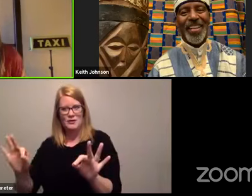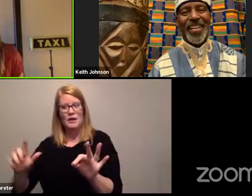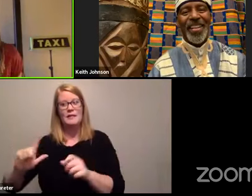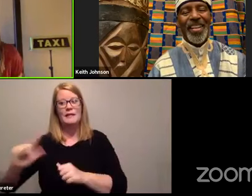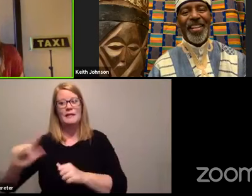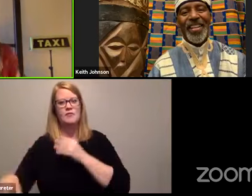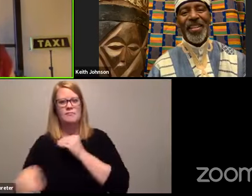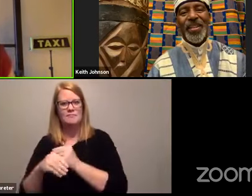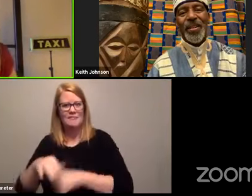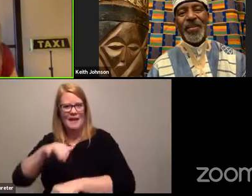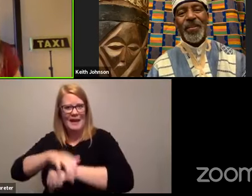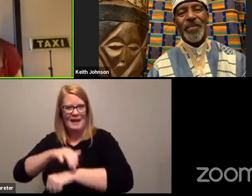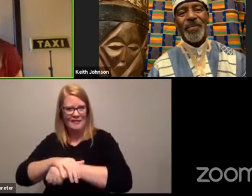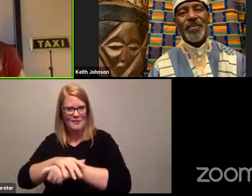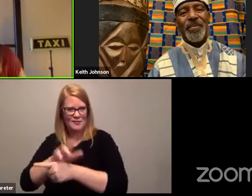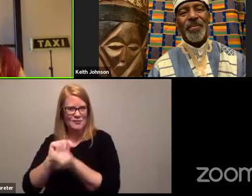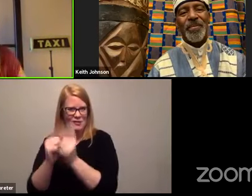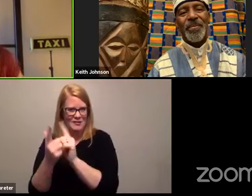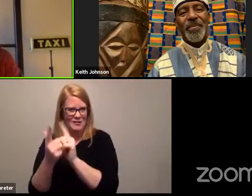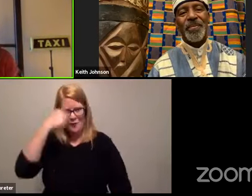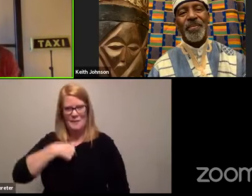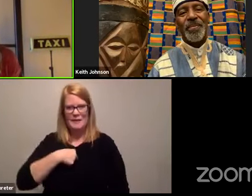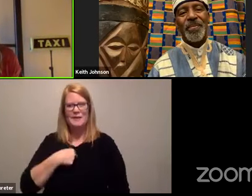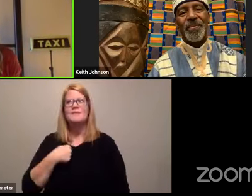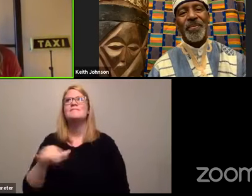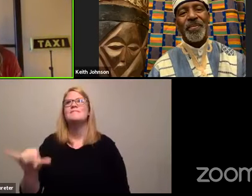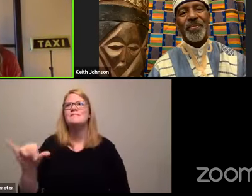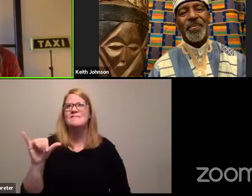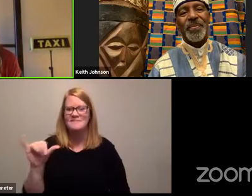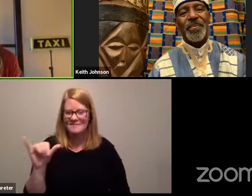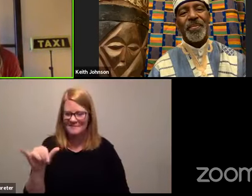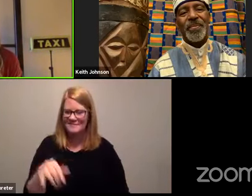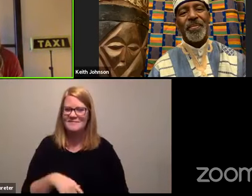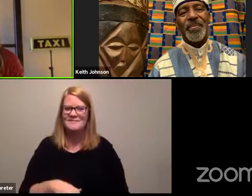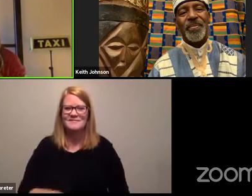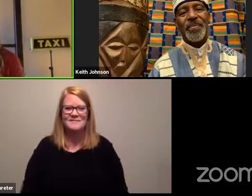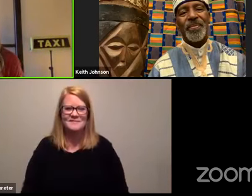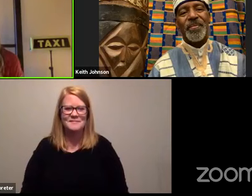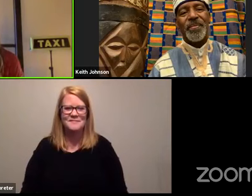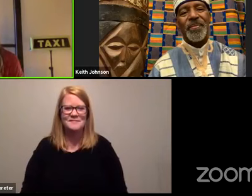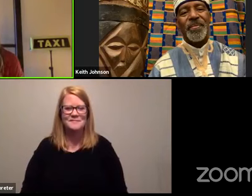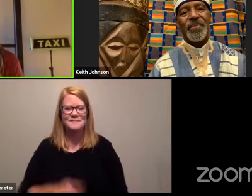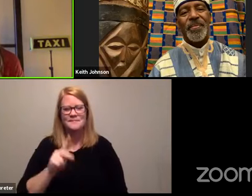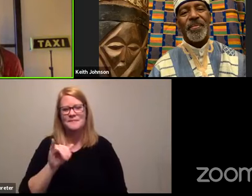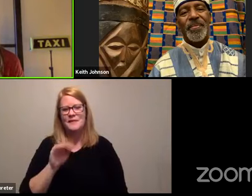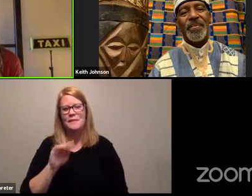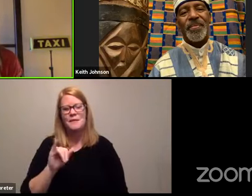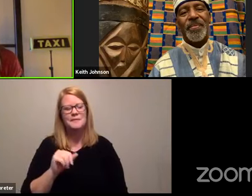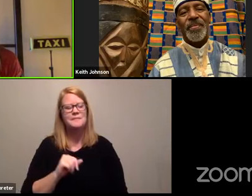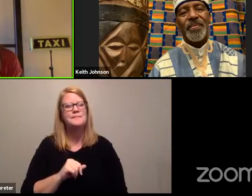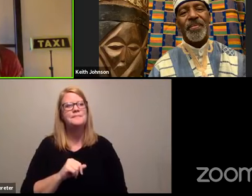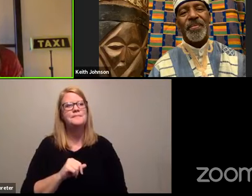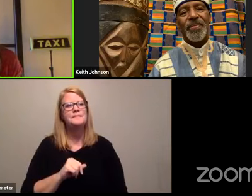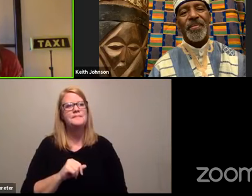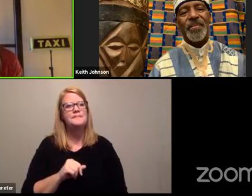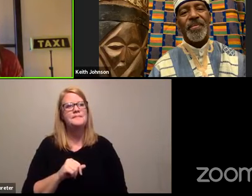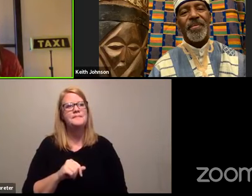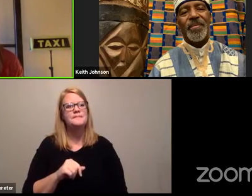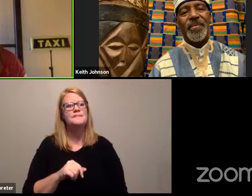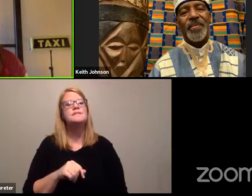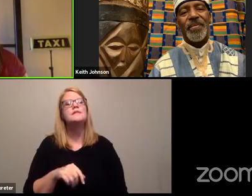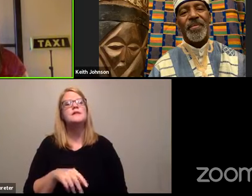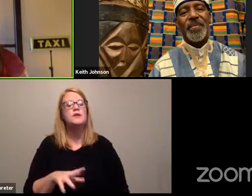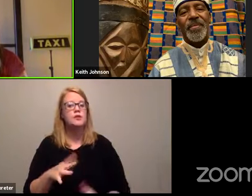Right. And so we know that with traditional knowledge, it's passed usually person to person